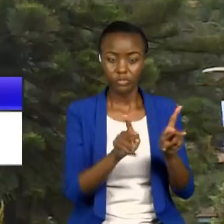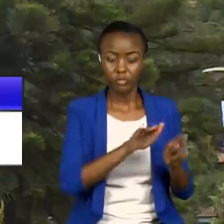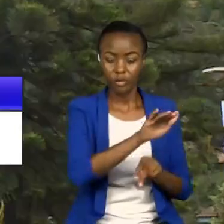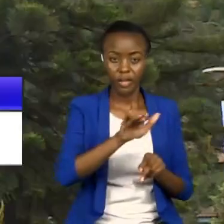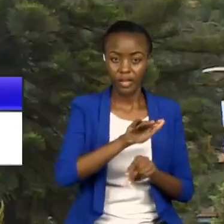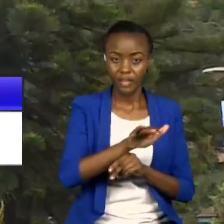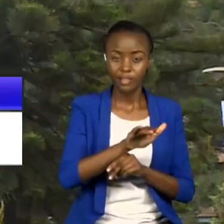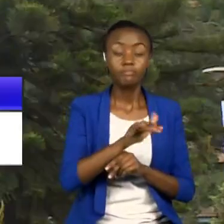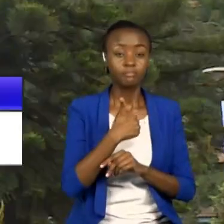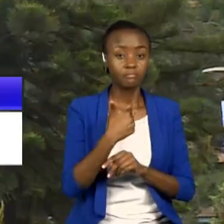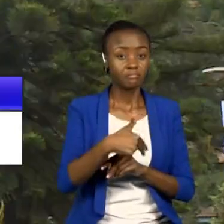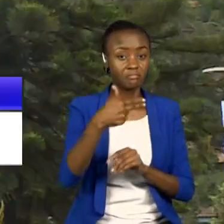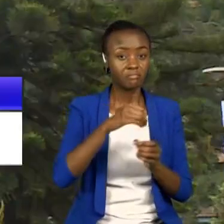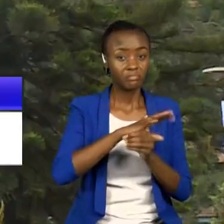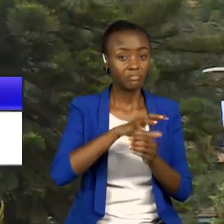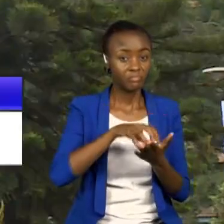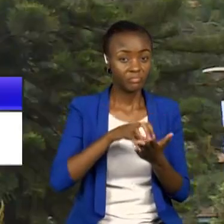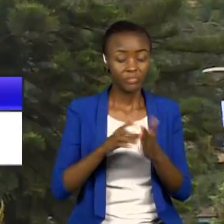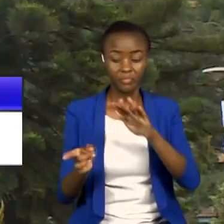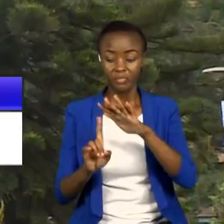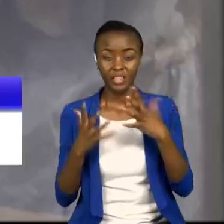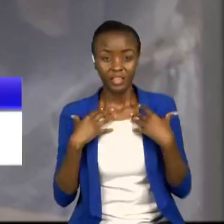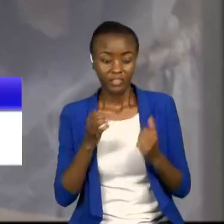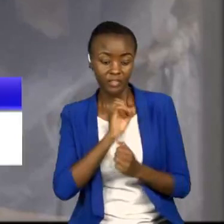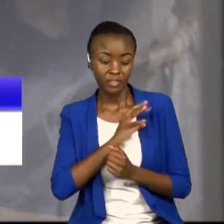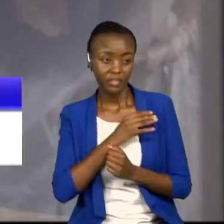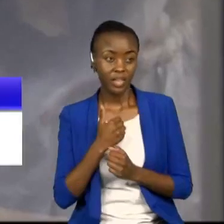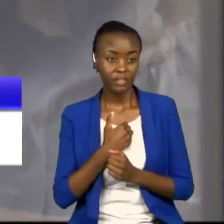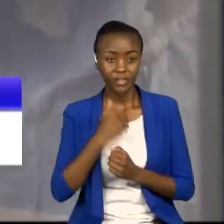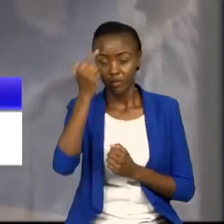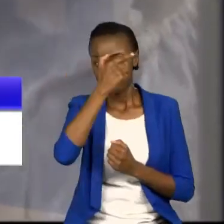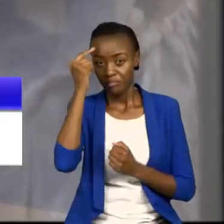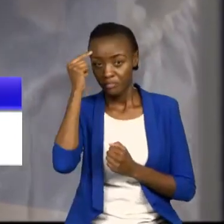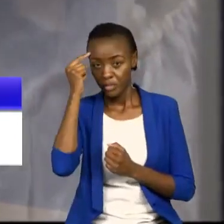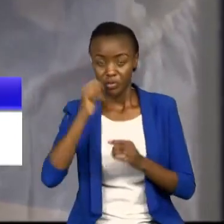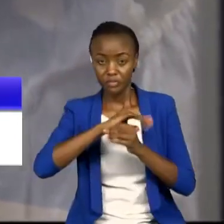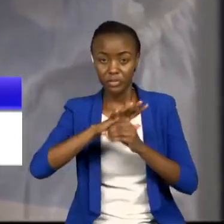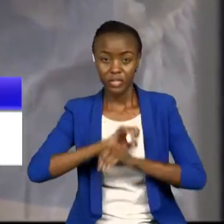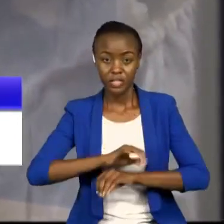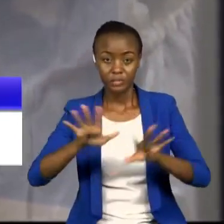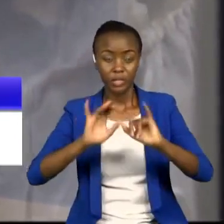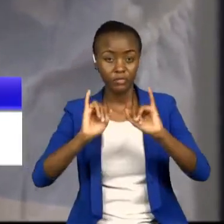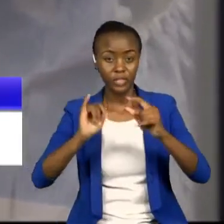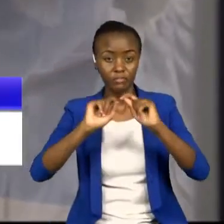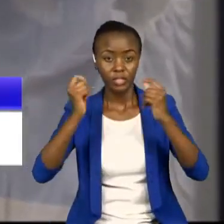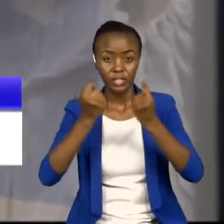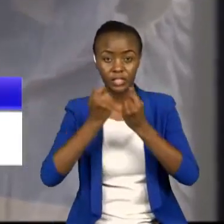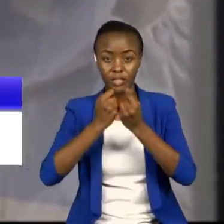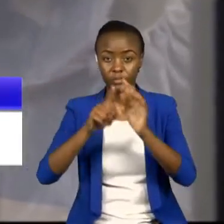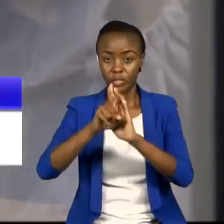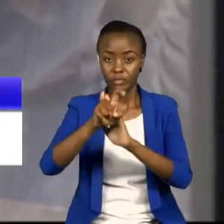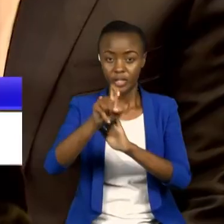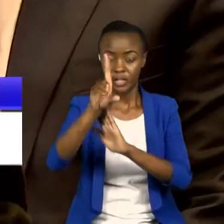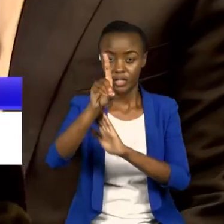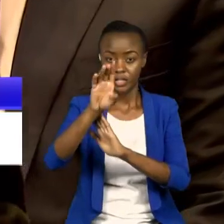hive, the Ministry of Health has expressed fears and panic over the rise of the highly contagious variant of COVID-19, the Delta